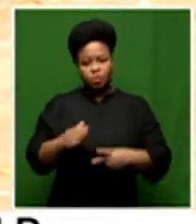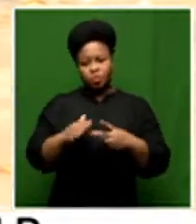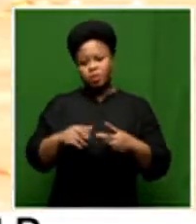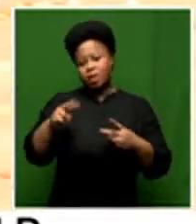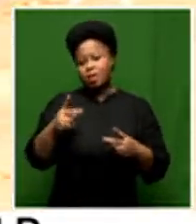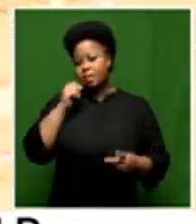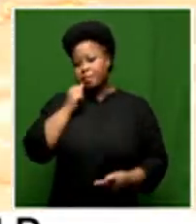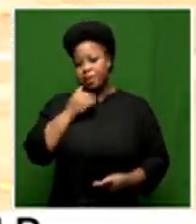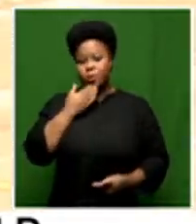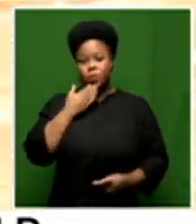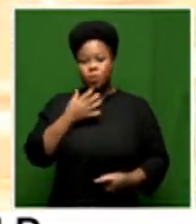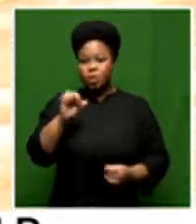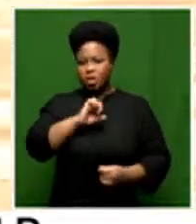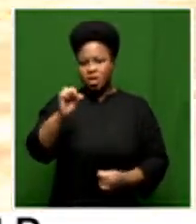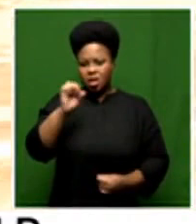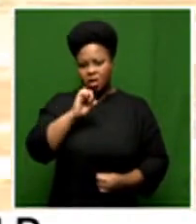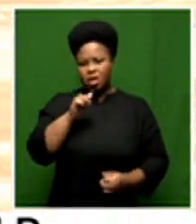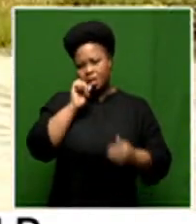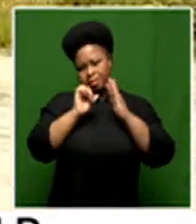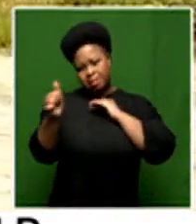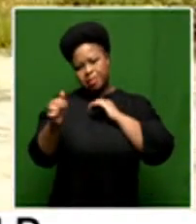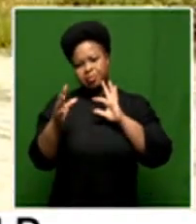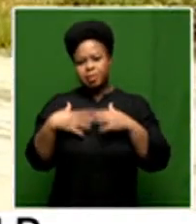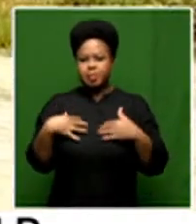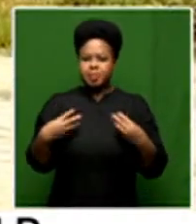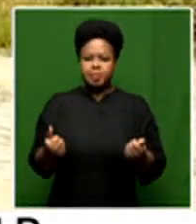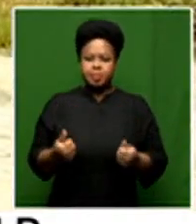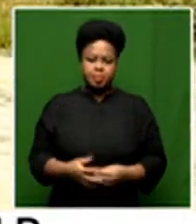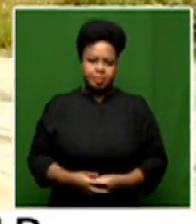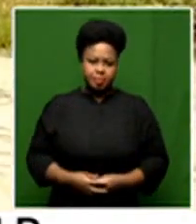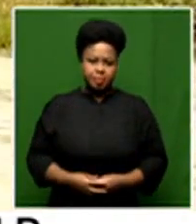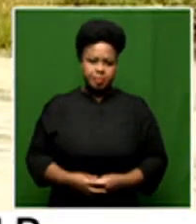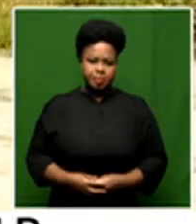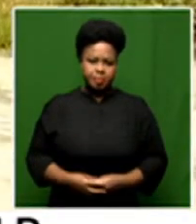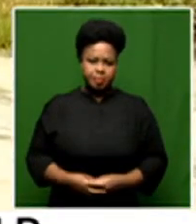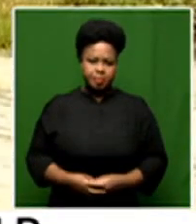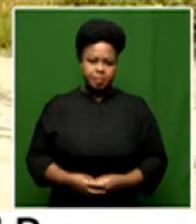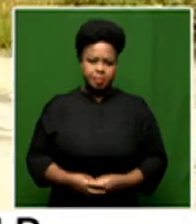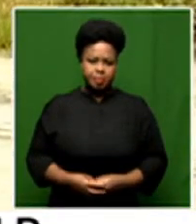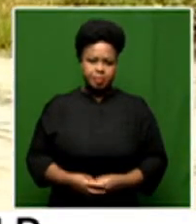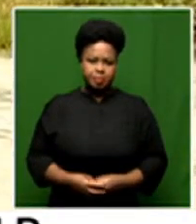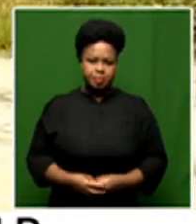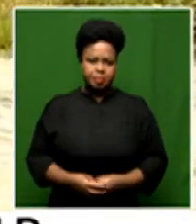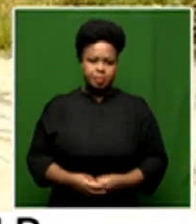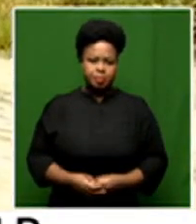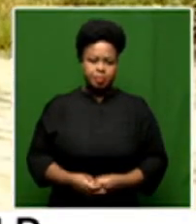were traveling along in the vehicle managed to escape unharmed. I am Palesa Mwete, SABC News, Steynsrus.